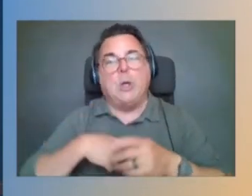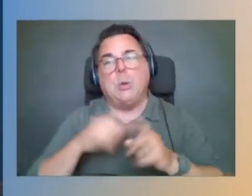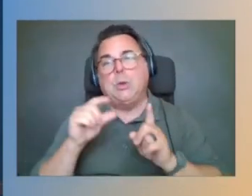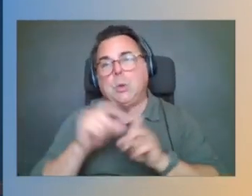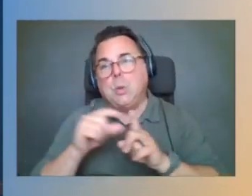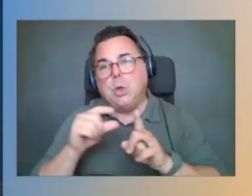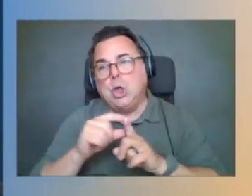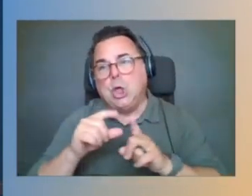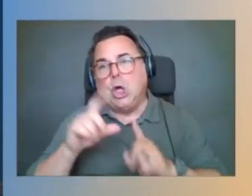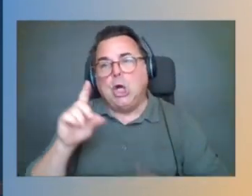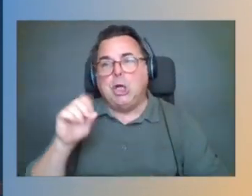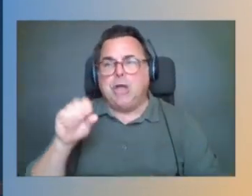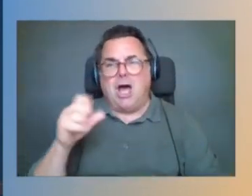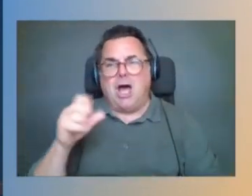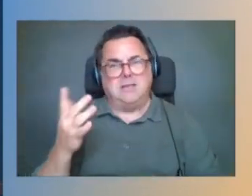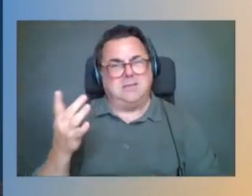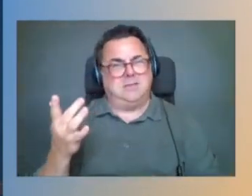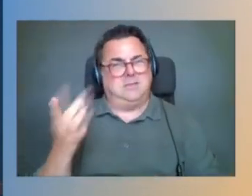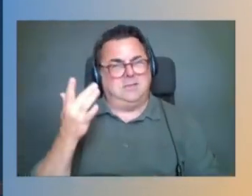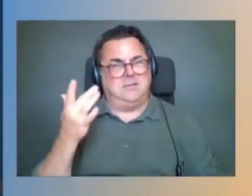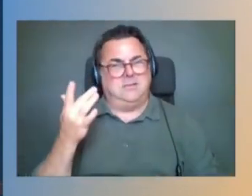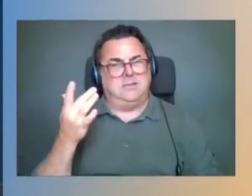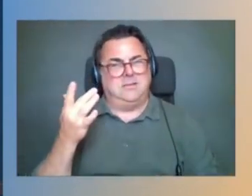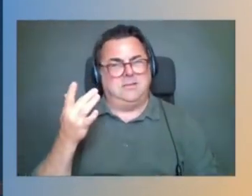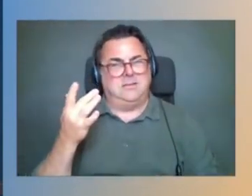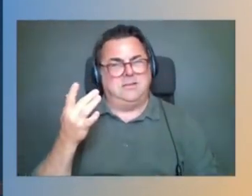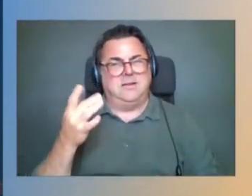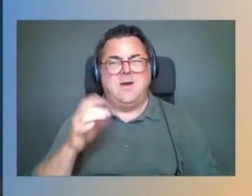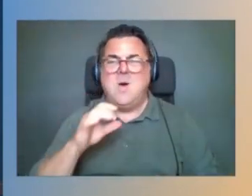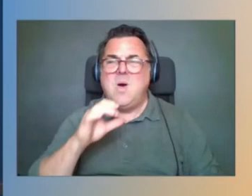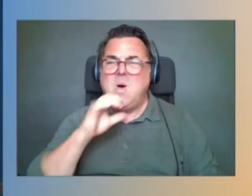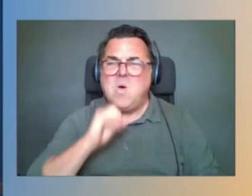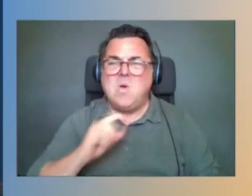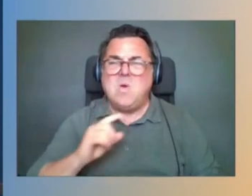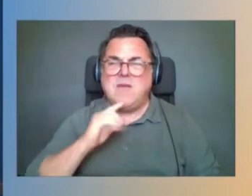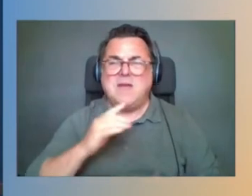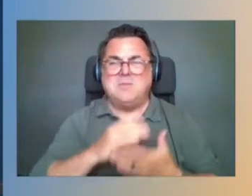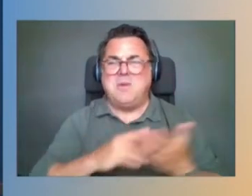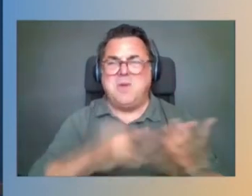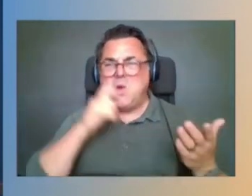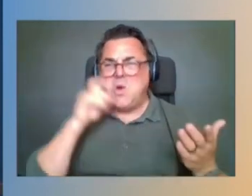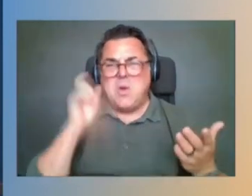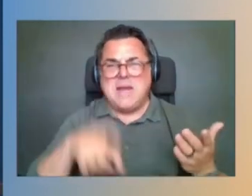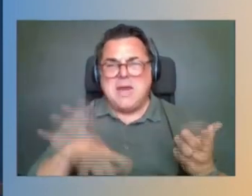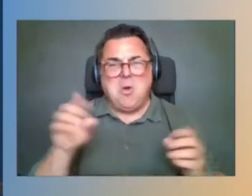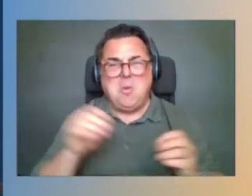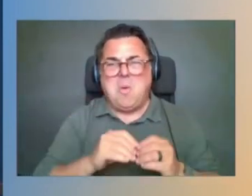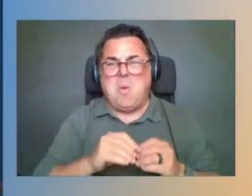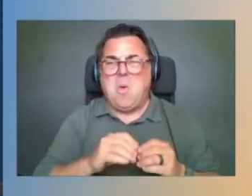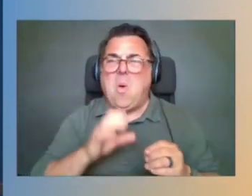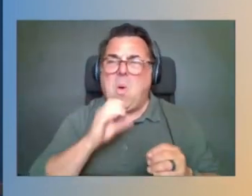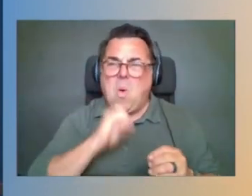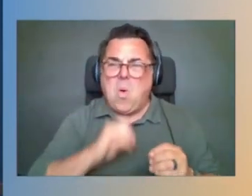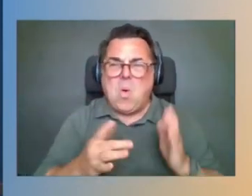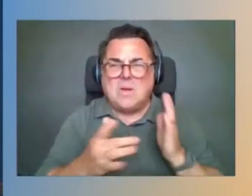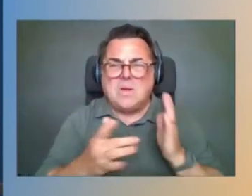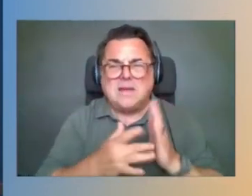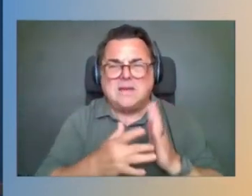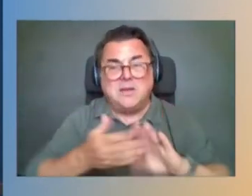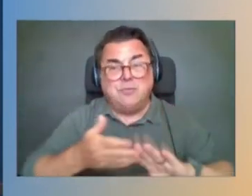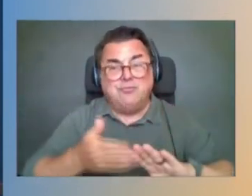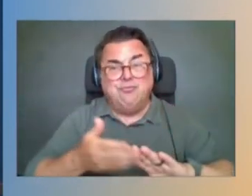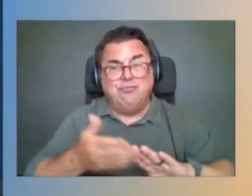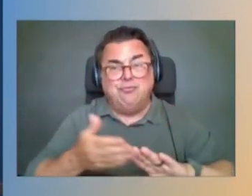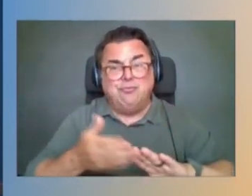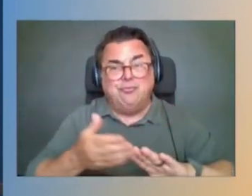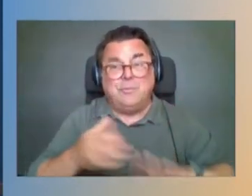DOS still, and so they have all these legacy components, all of these old kind of technologies. What we've done with Nitro